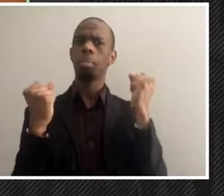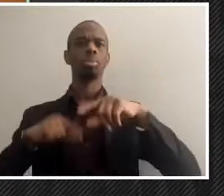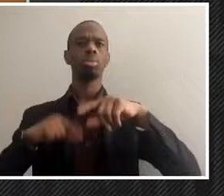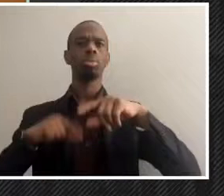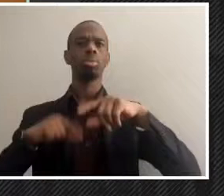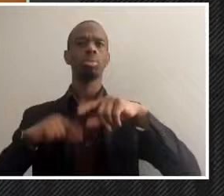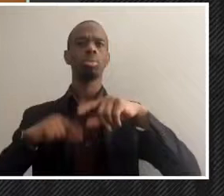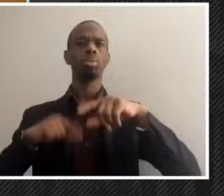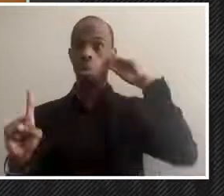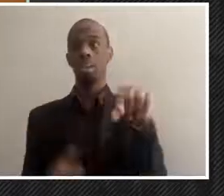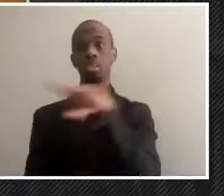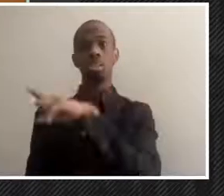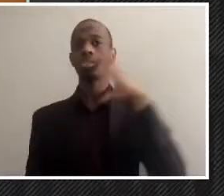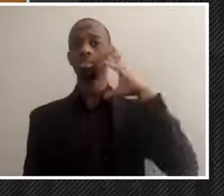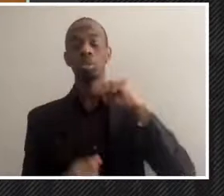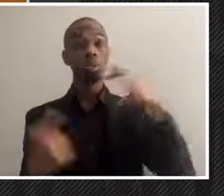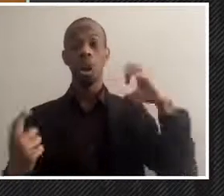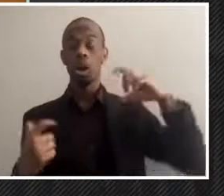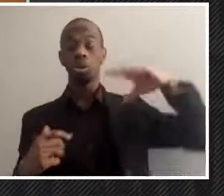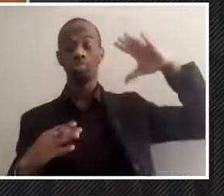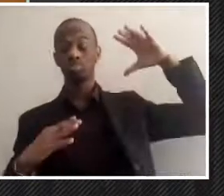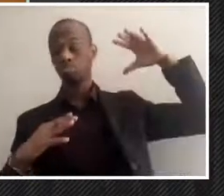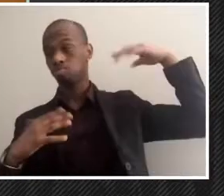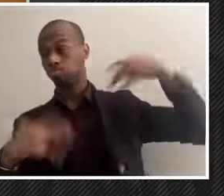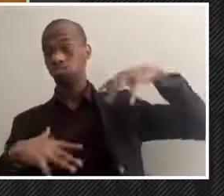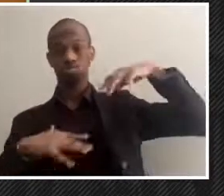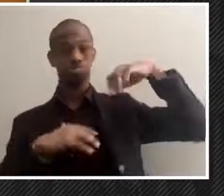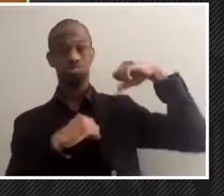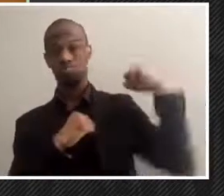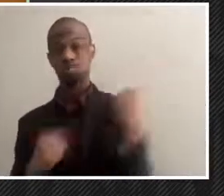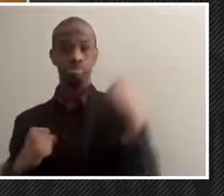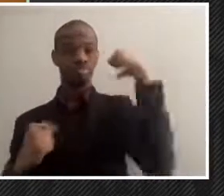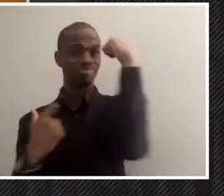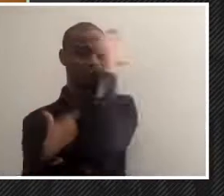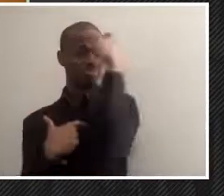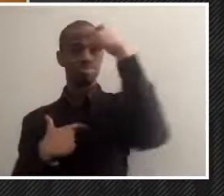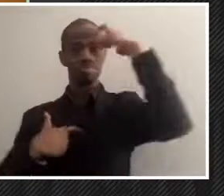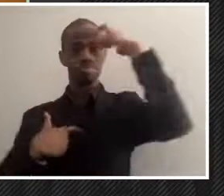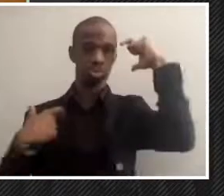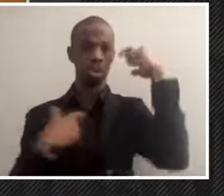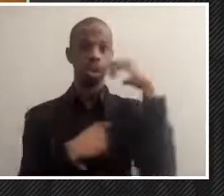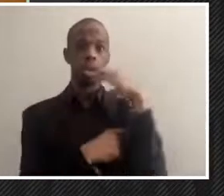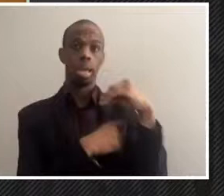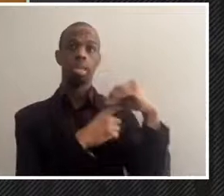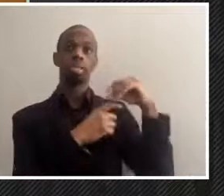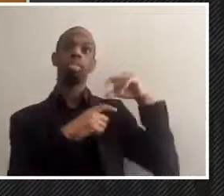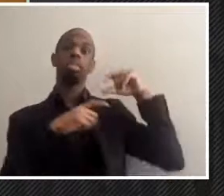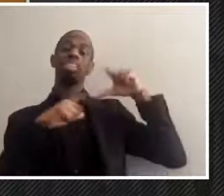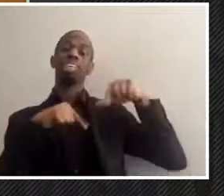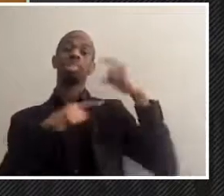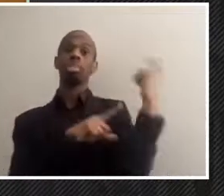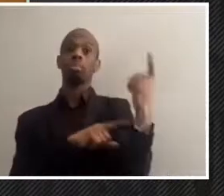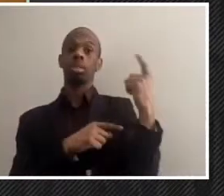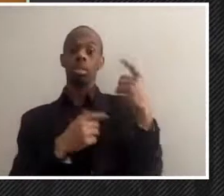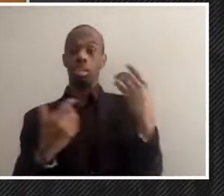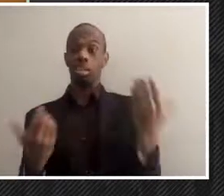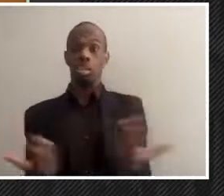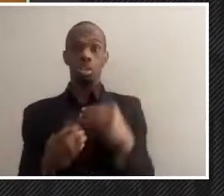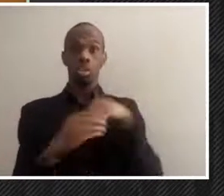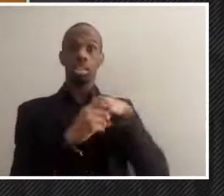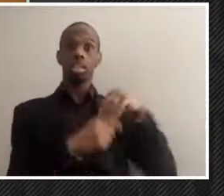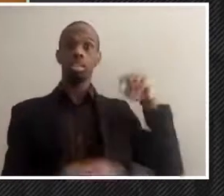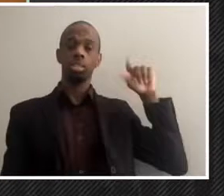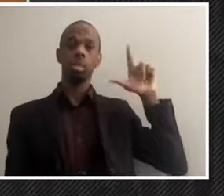this is something that we in Louisiana have a lot of experience with. Unfortunately, we've seen many